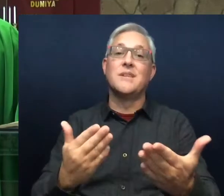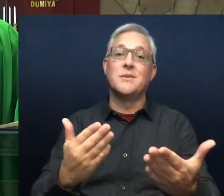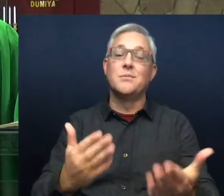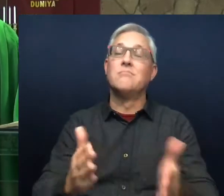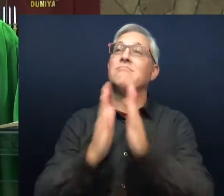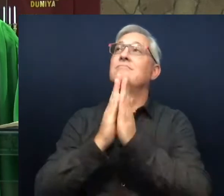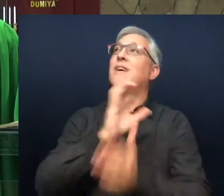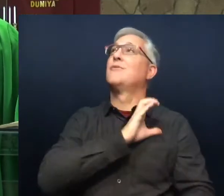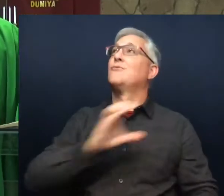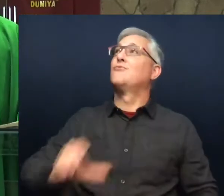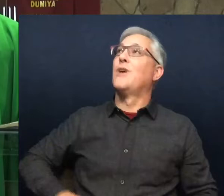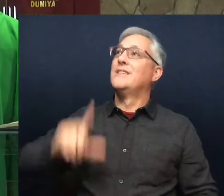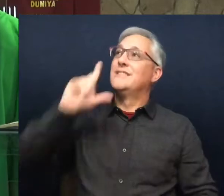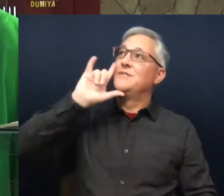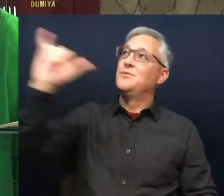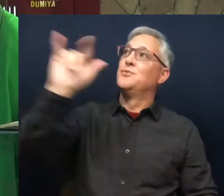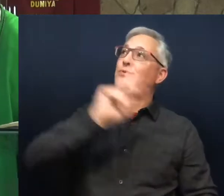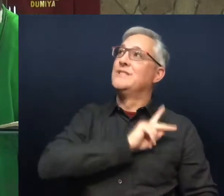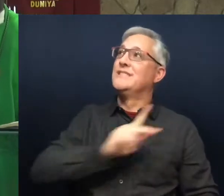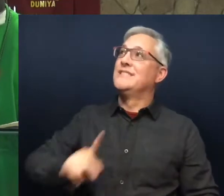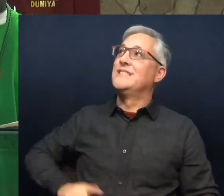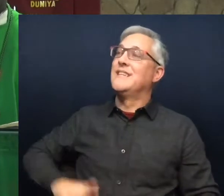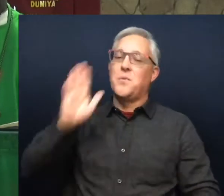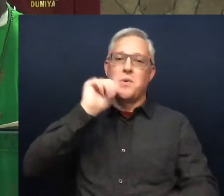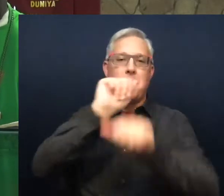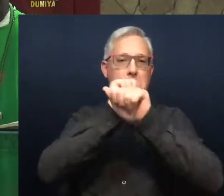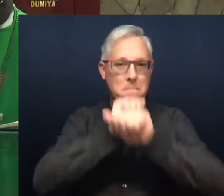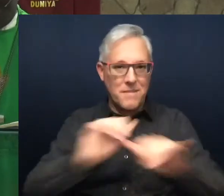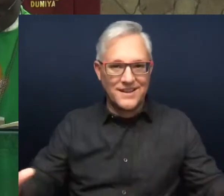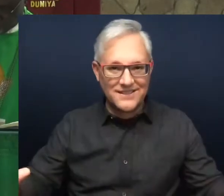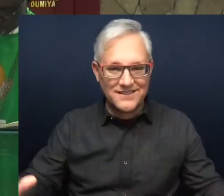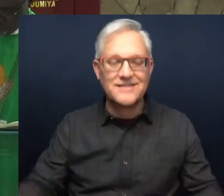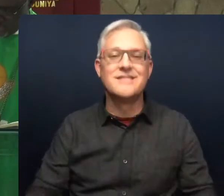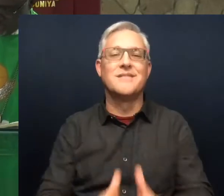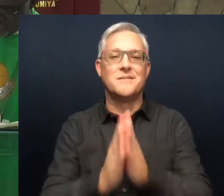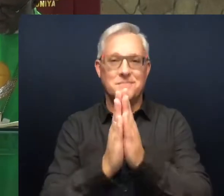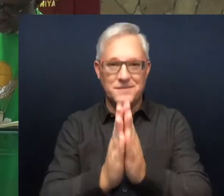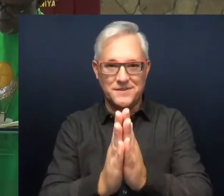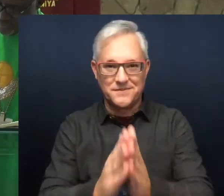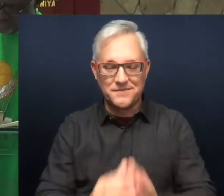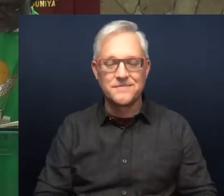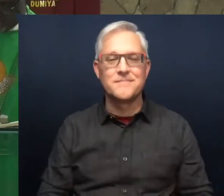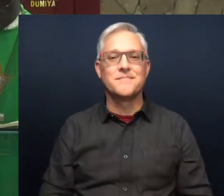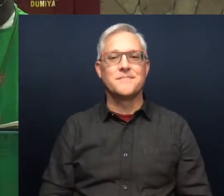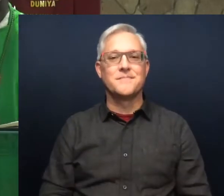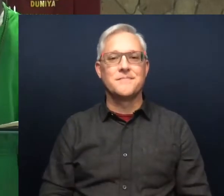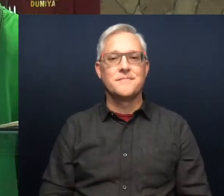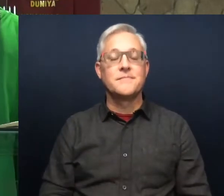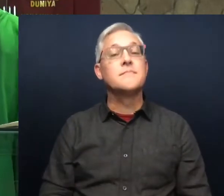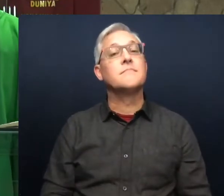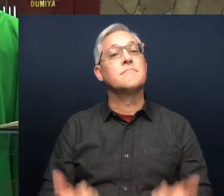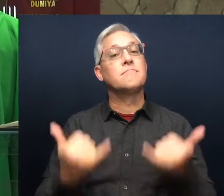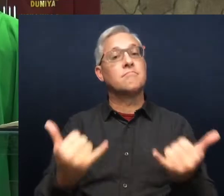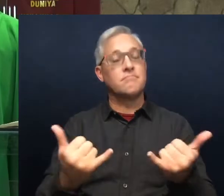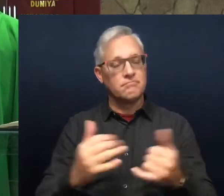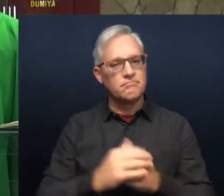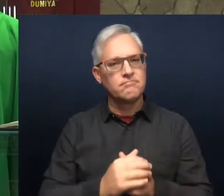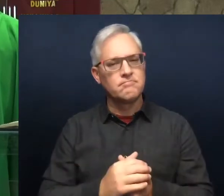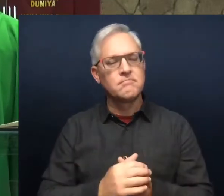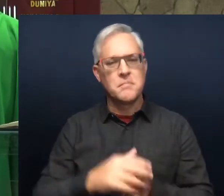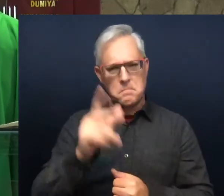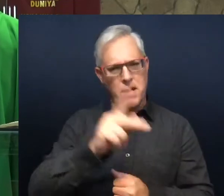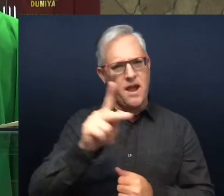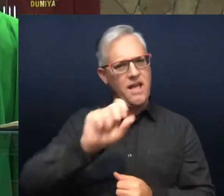Christ, our eternal King, bless you richly. Amen. I would like to reflect a little bit on Pilate's question